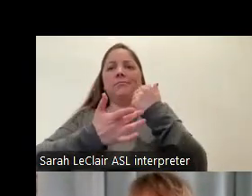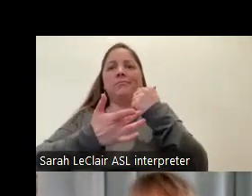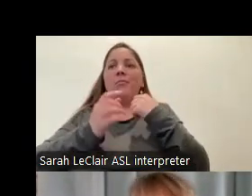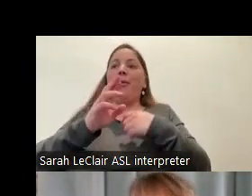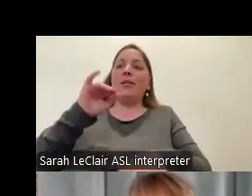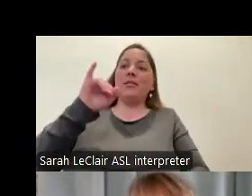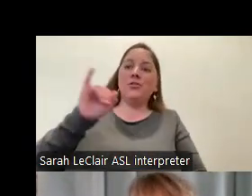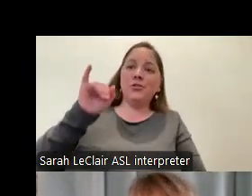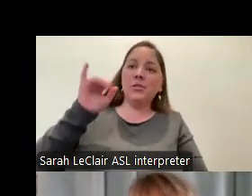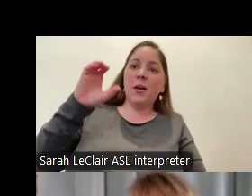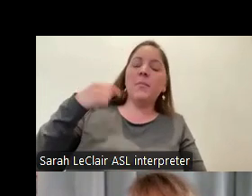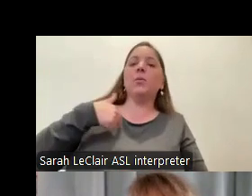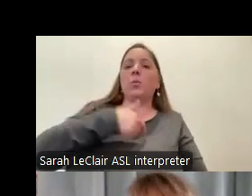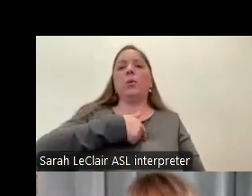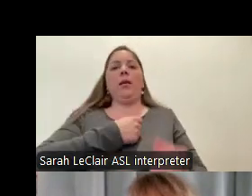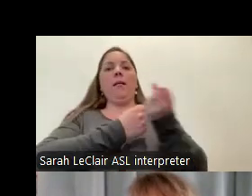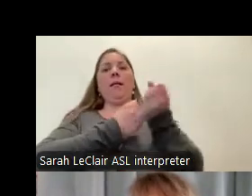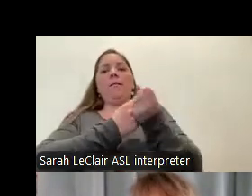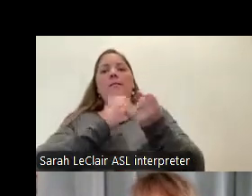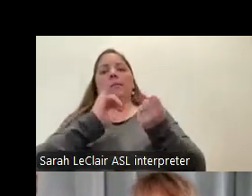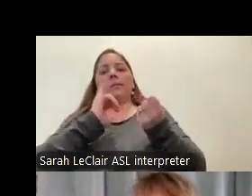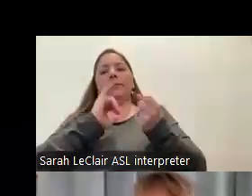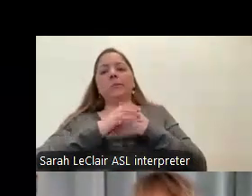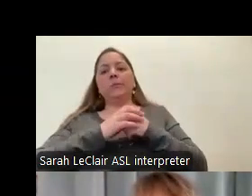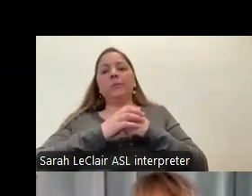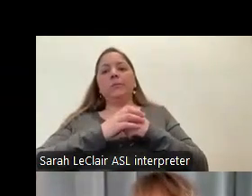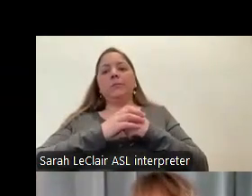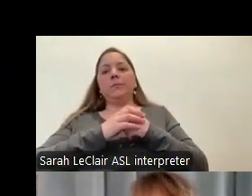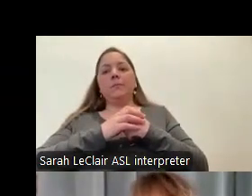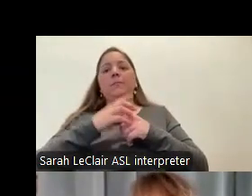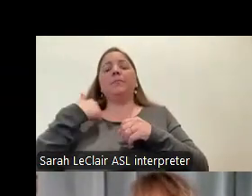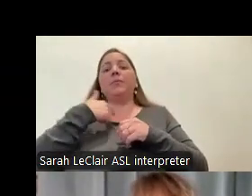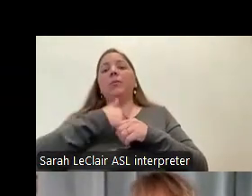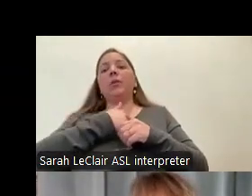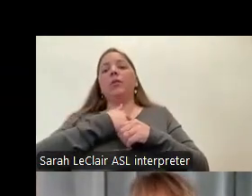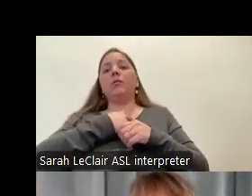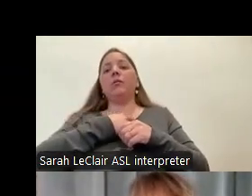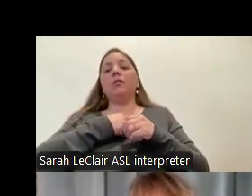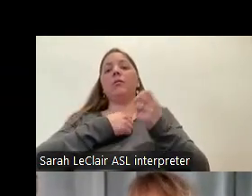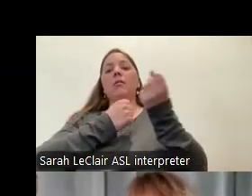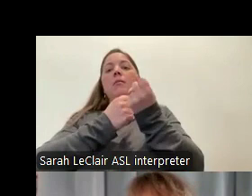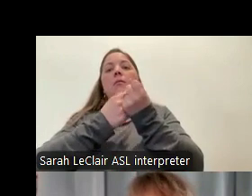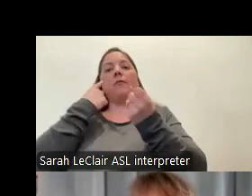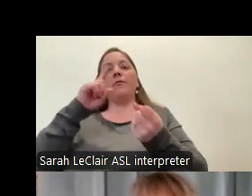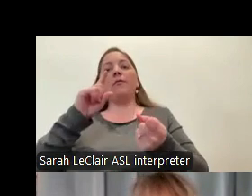we advocate for them in that area, including we are special advocates for IEPs and